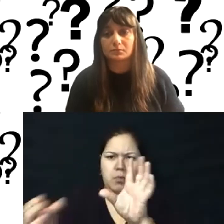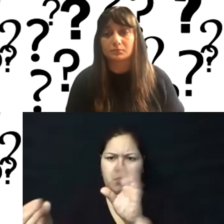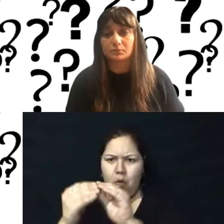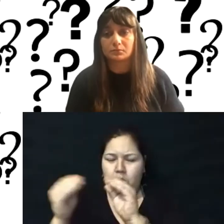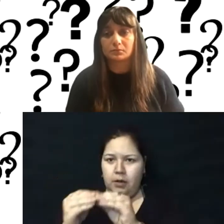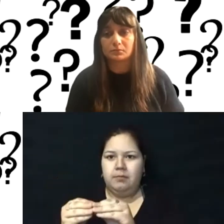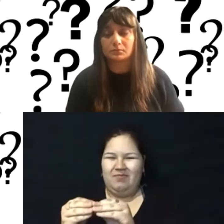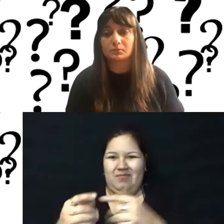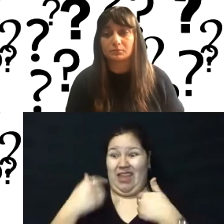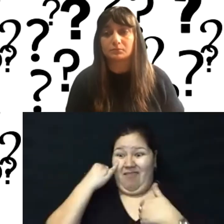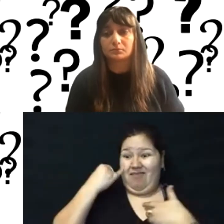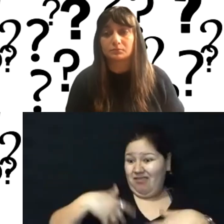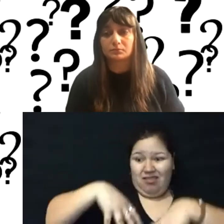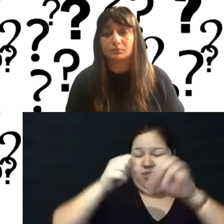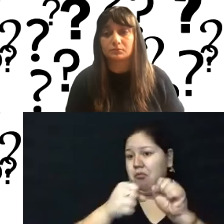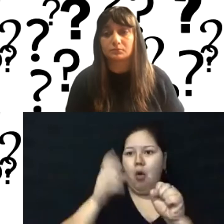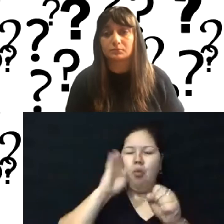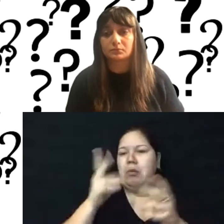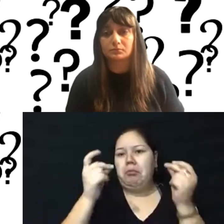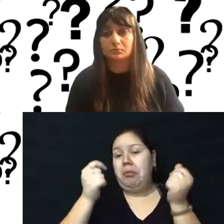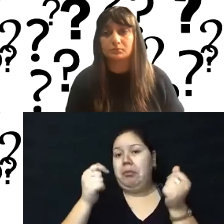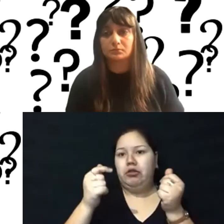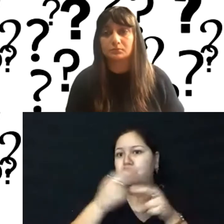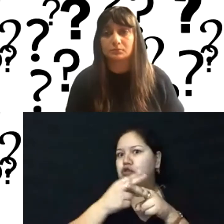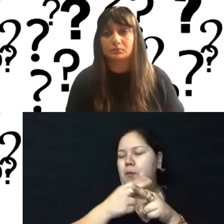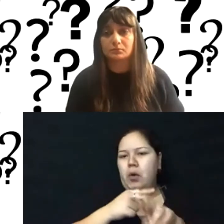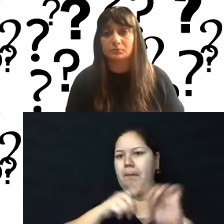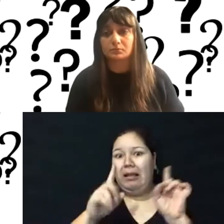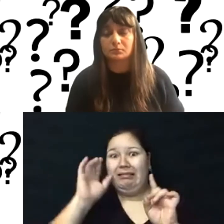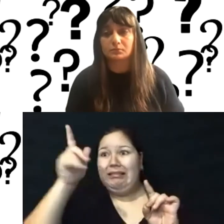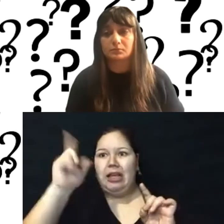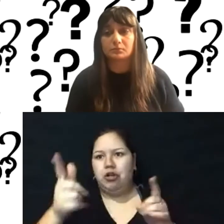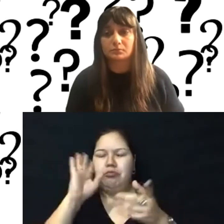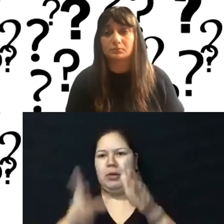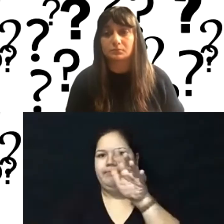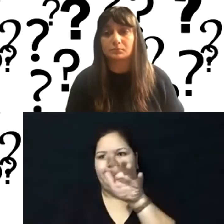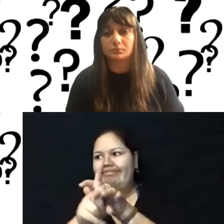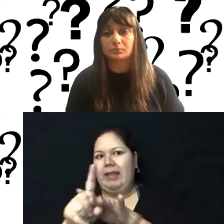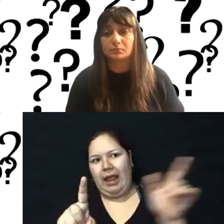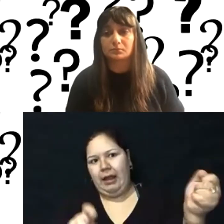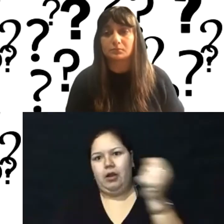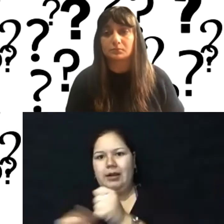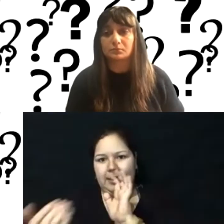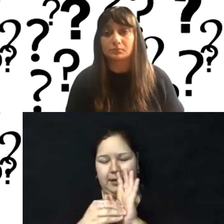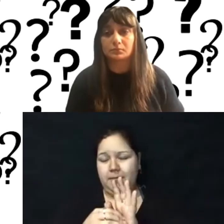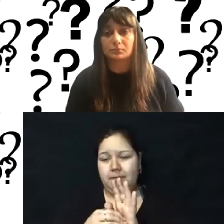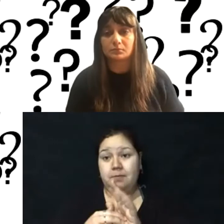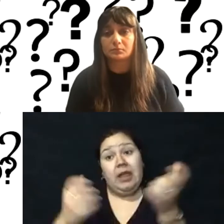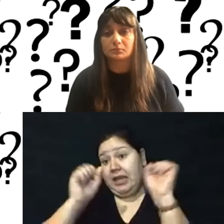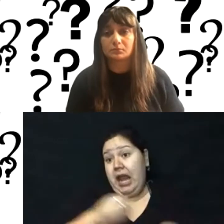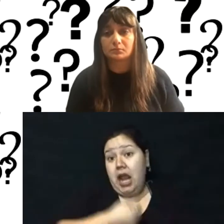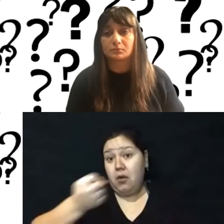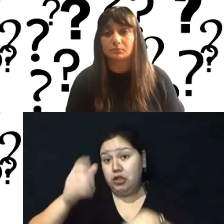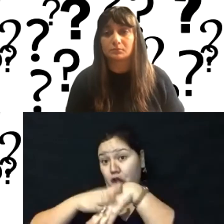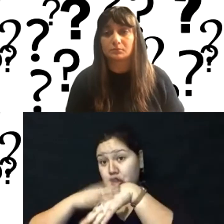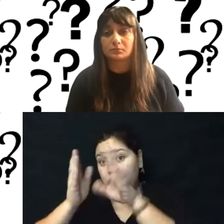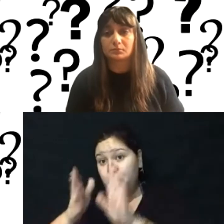than if I do it for you. So that's the kind of difference, I suppose, in the coaching versus consultant. I mean, you can hire me as a consultant as well, but to be